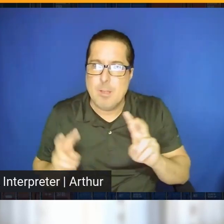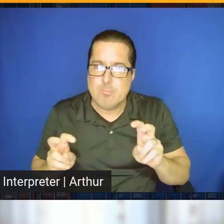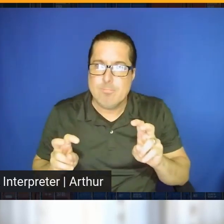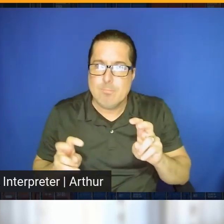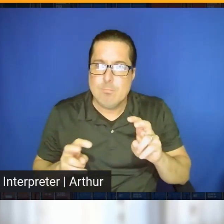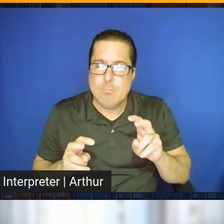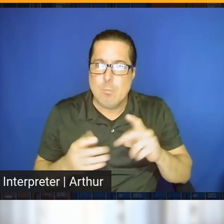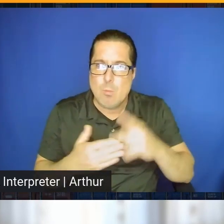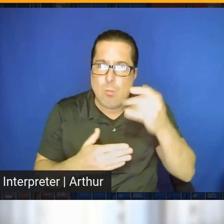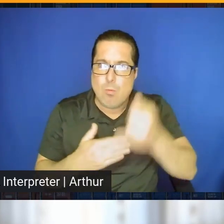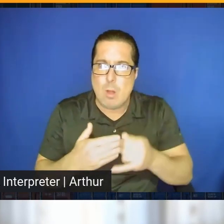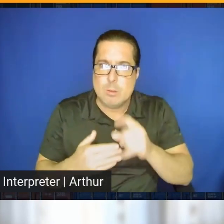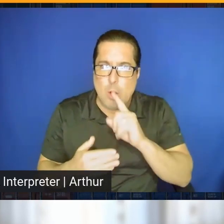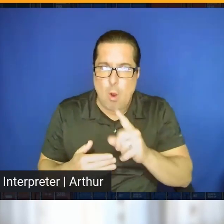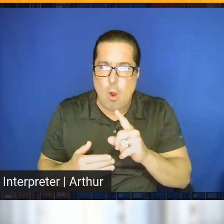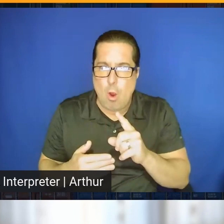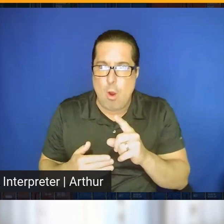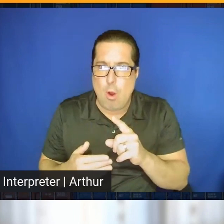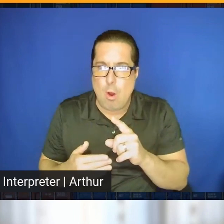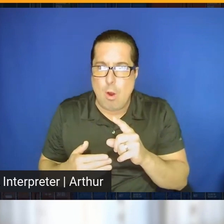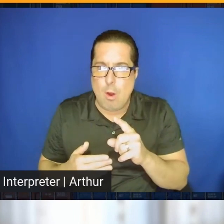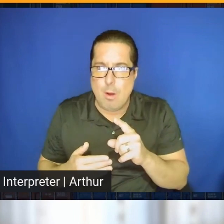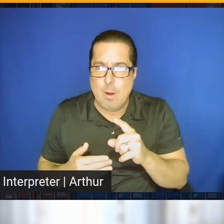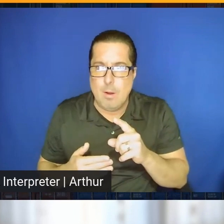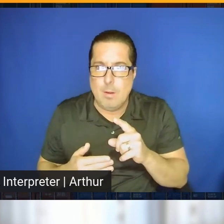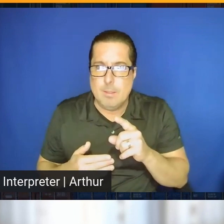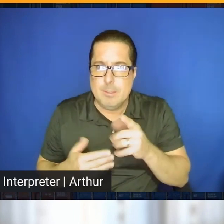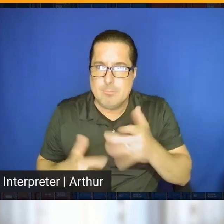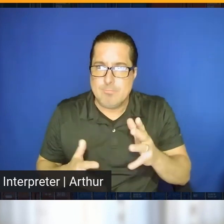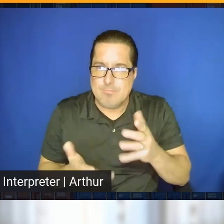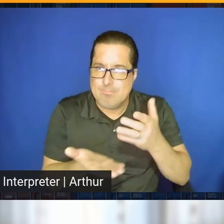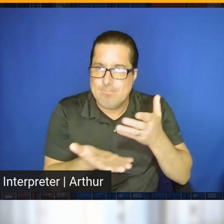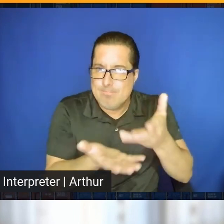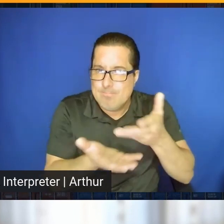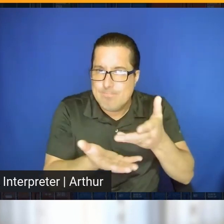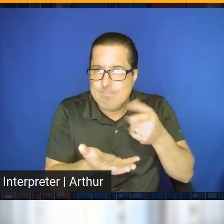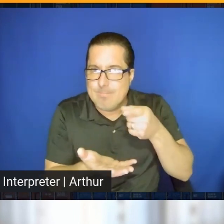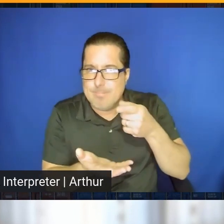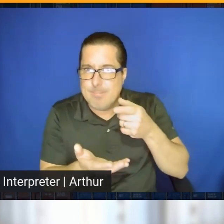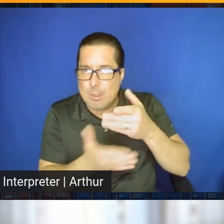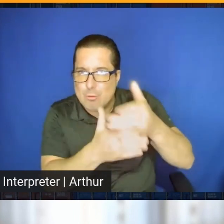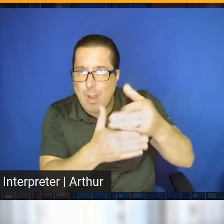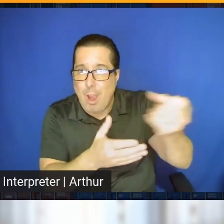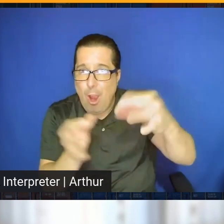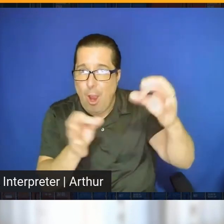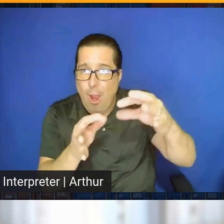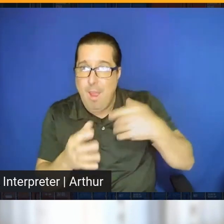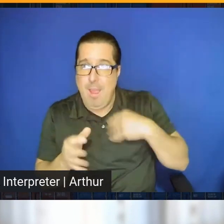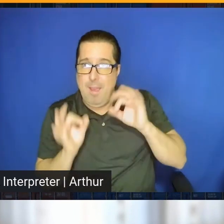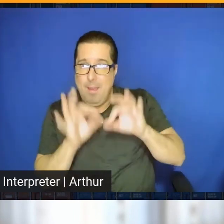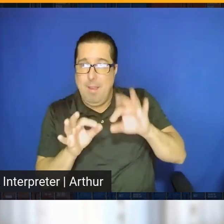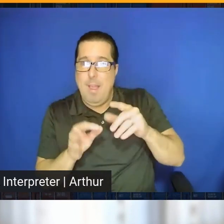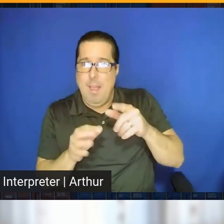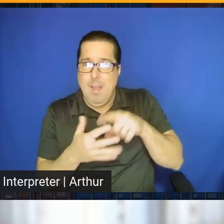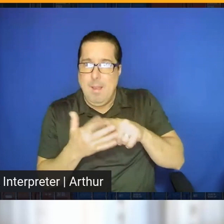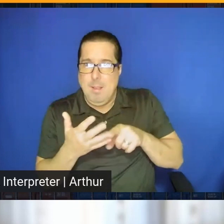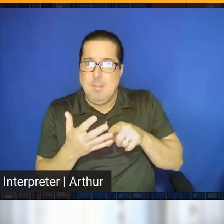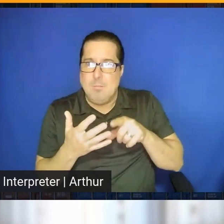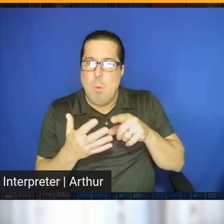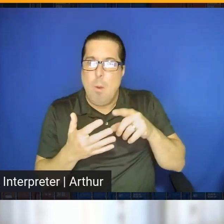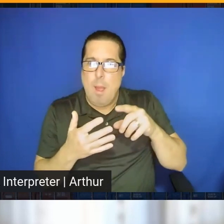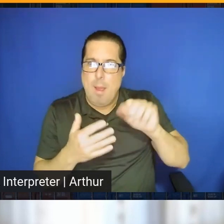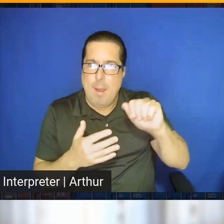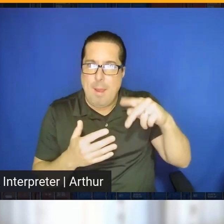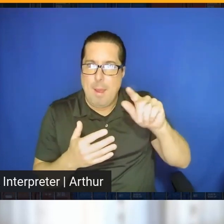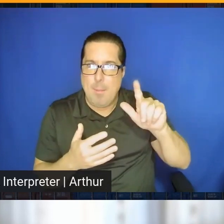projects that are out, that you all have talked about, like being able to actually, have like an application marketplace and like, kind of